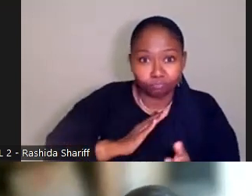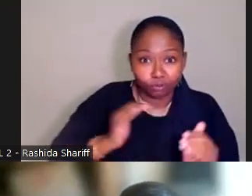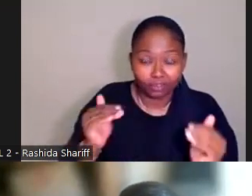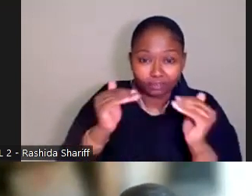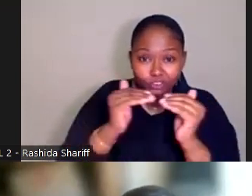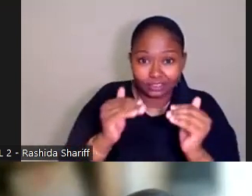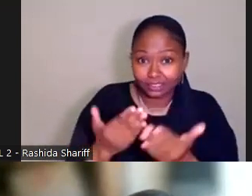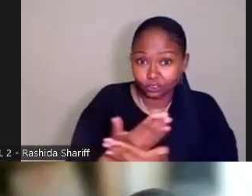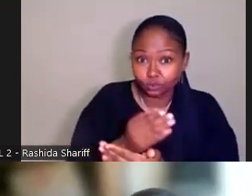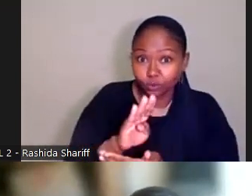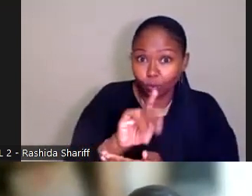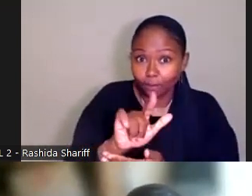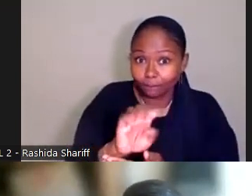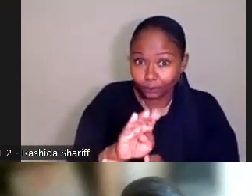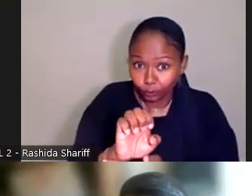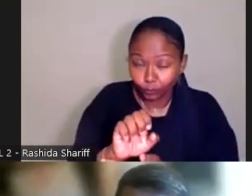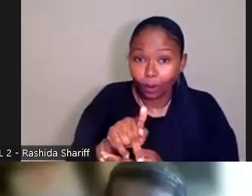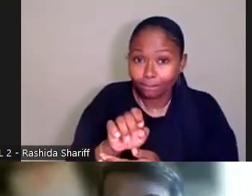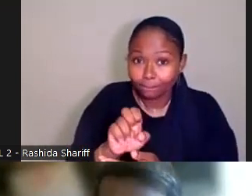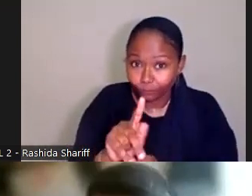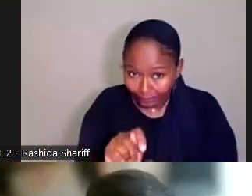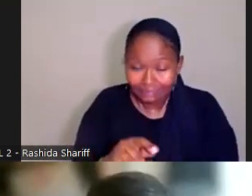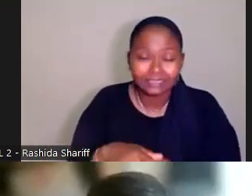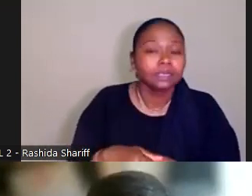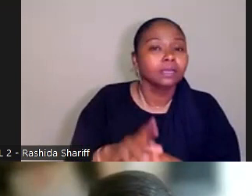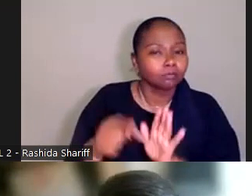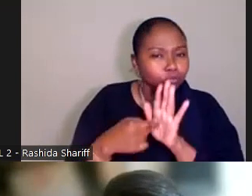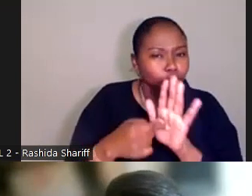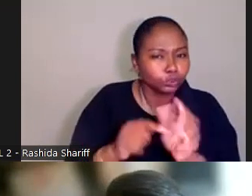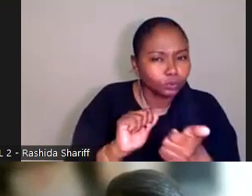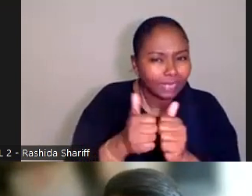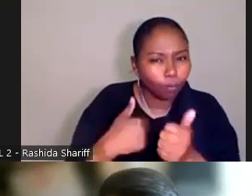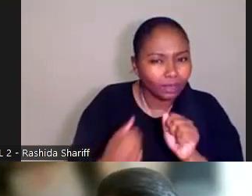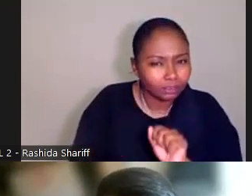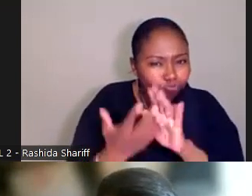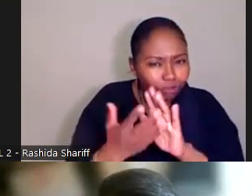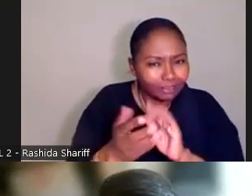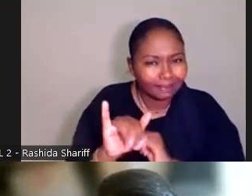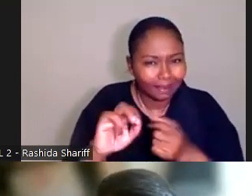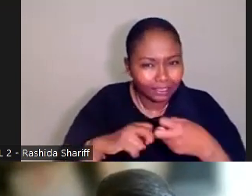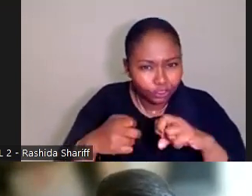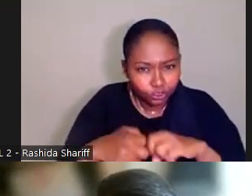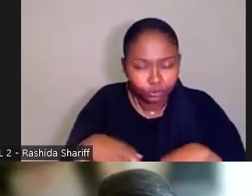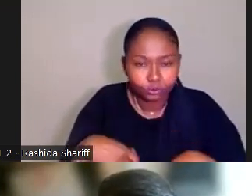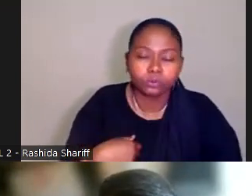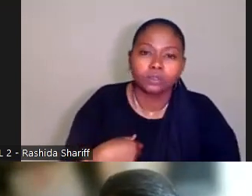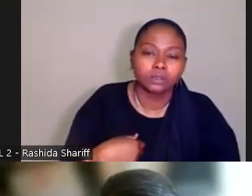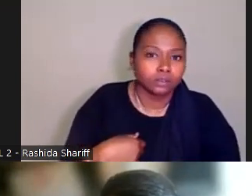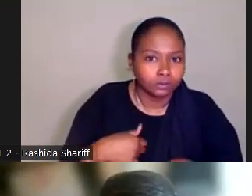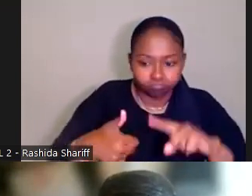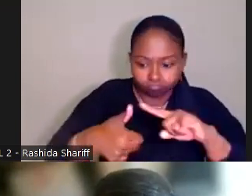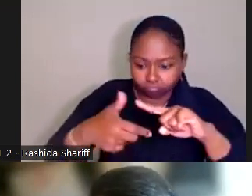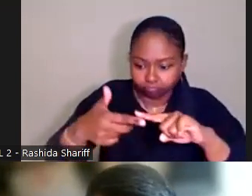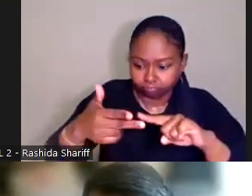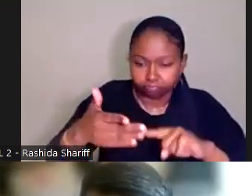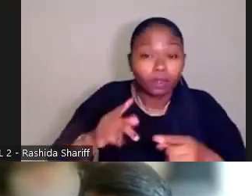blueprint. So it gives you kind of a scope of how it's being addressed from kind of prevention, prosecution, just the role